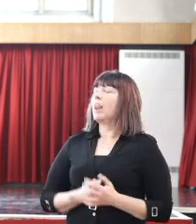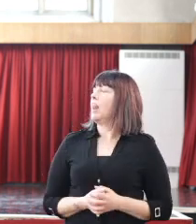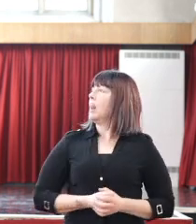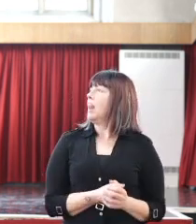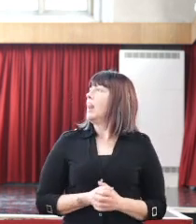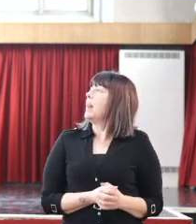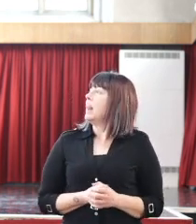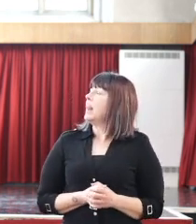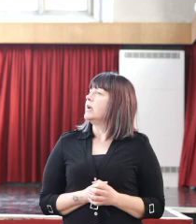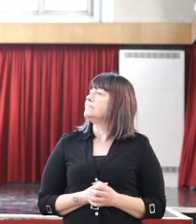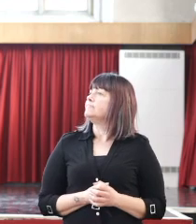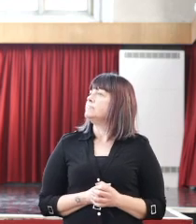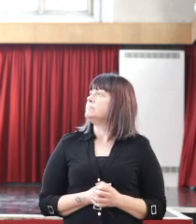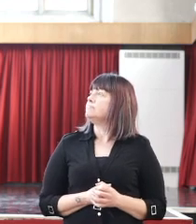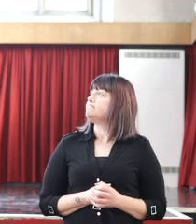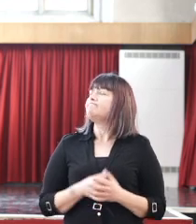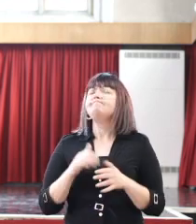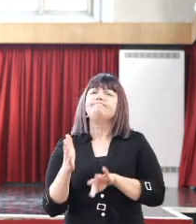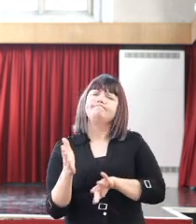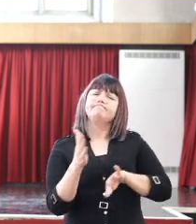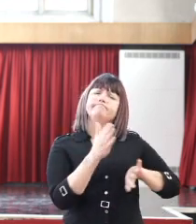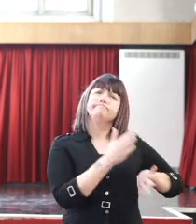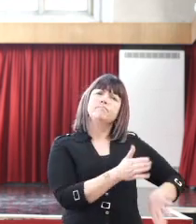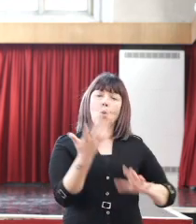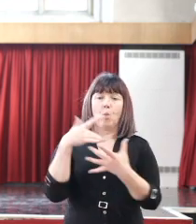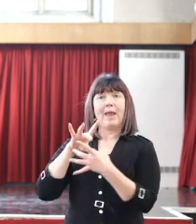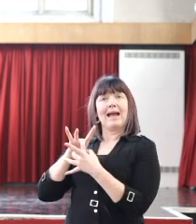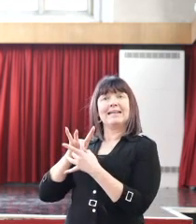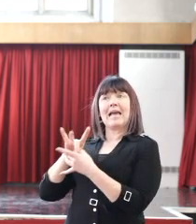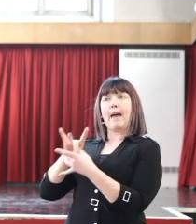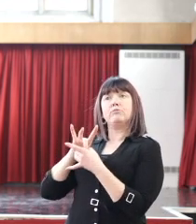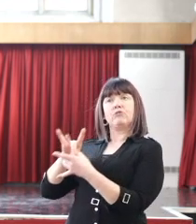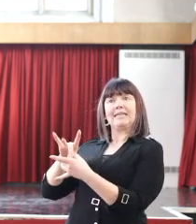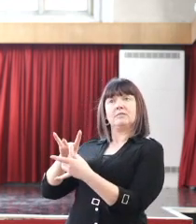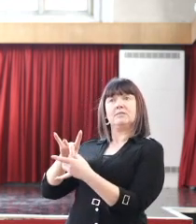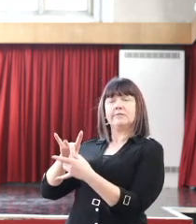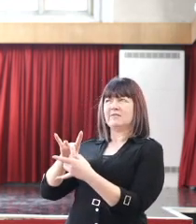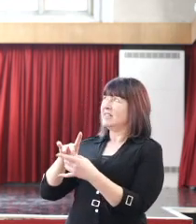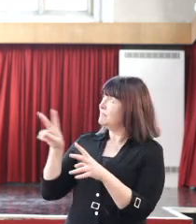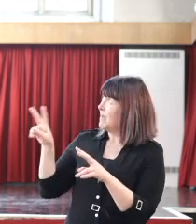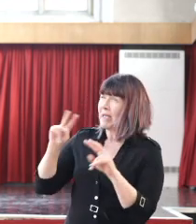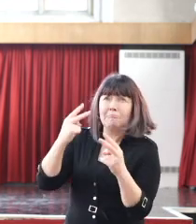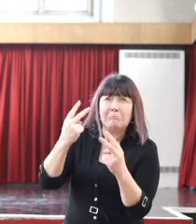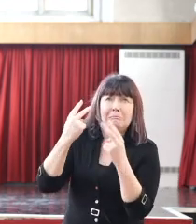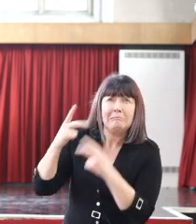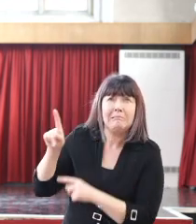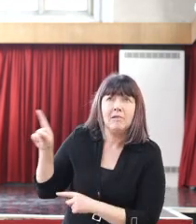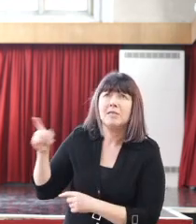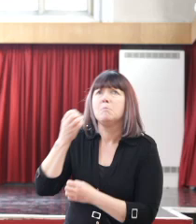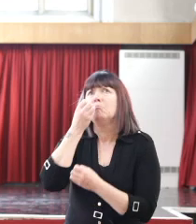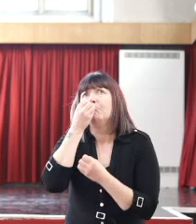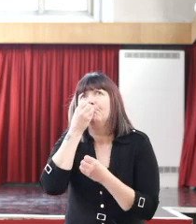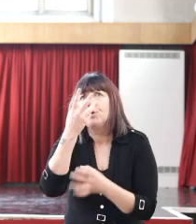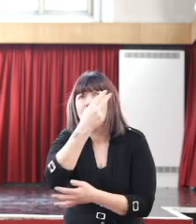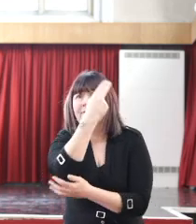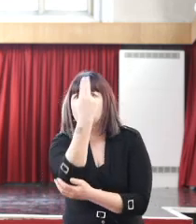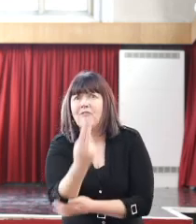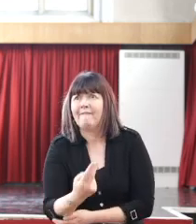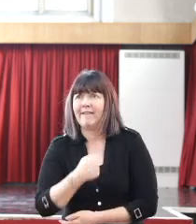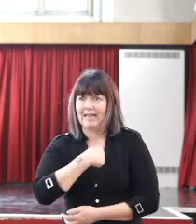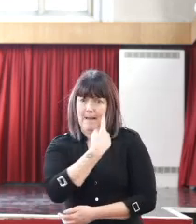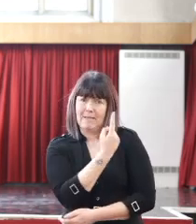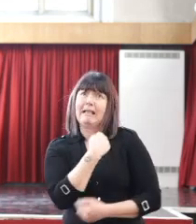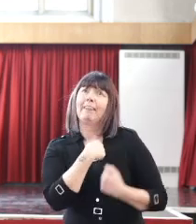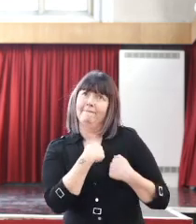We do lots in collaboration. We work, and you probably won't necessarily see that, but it's a very beautiful graphic that I did myself